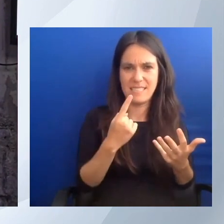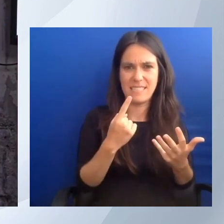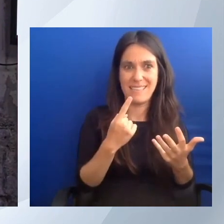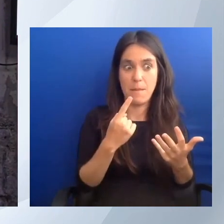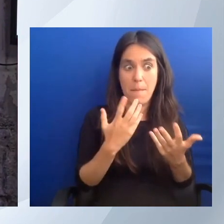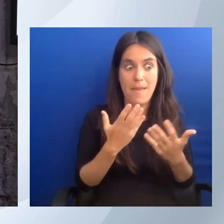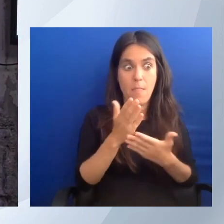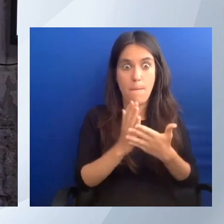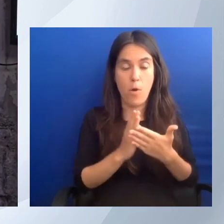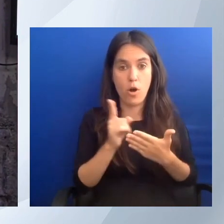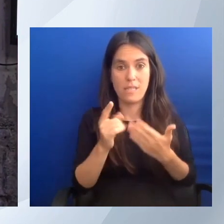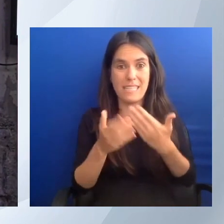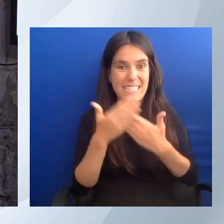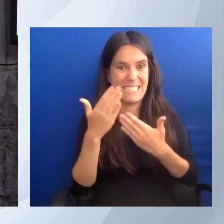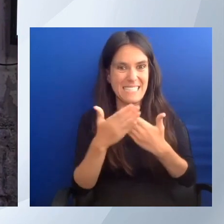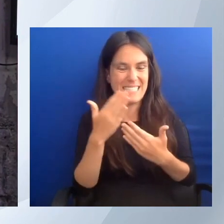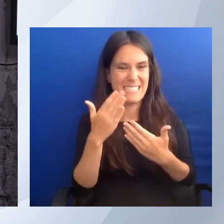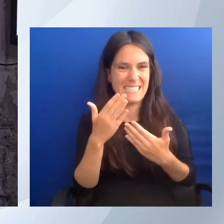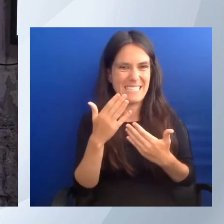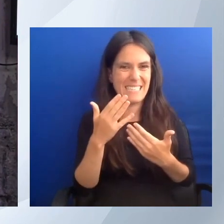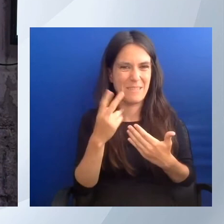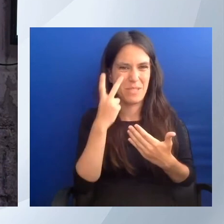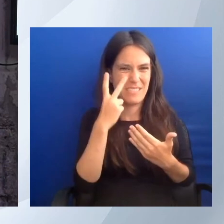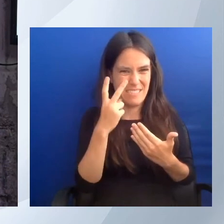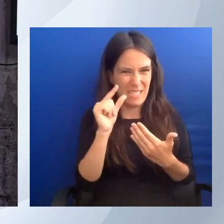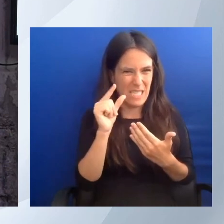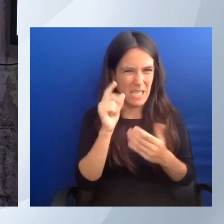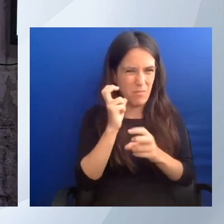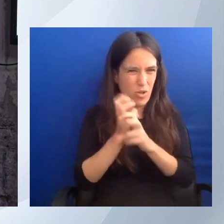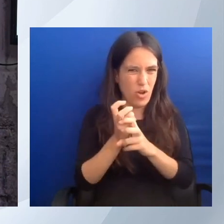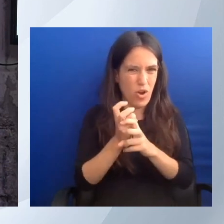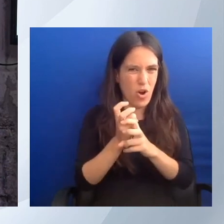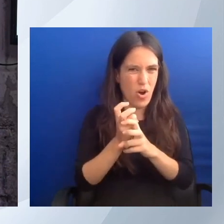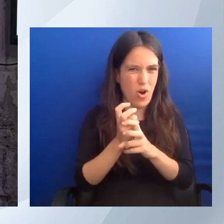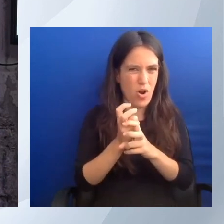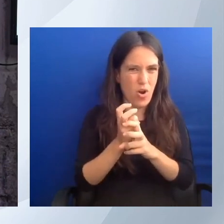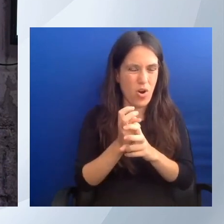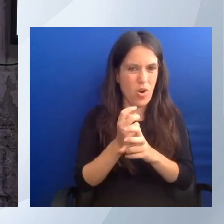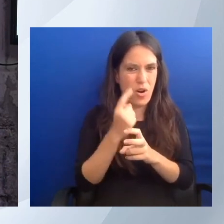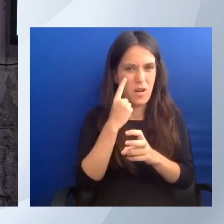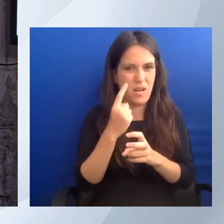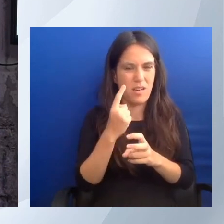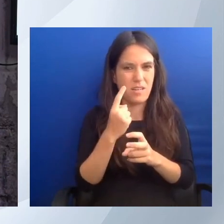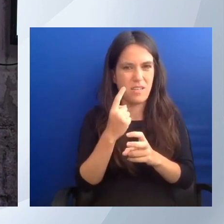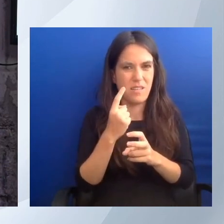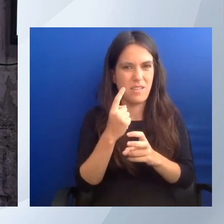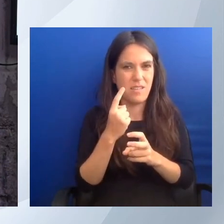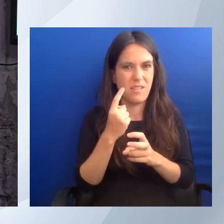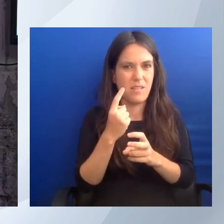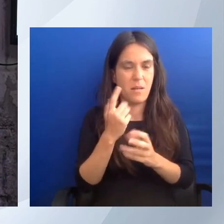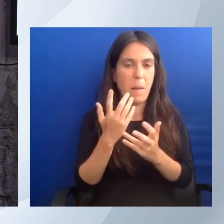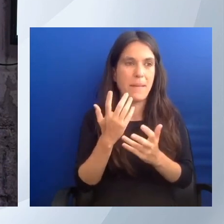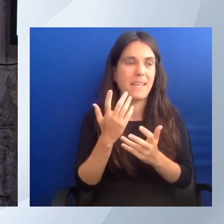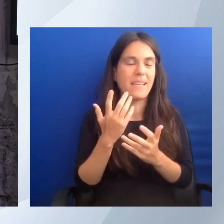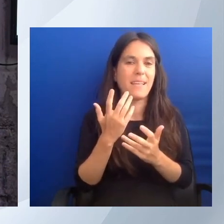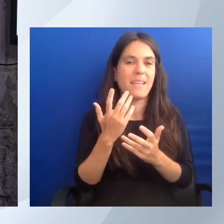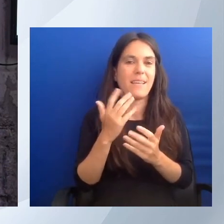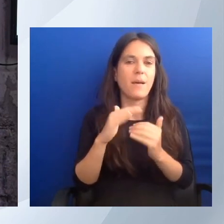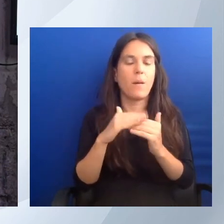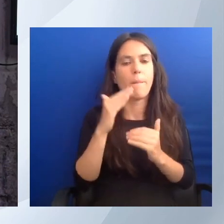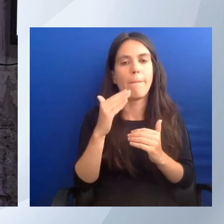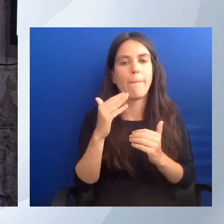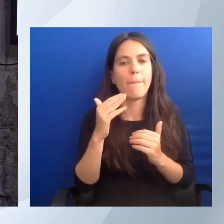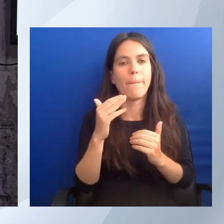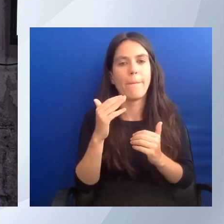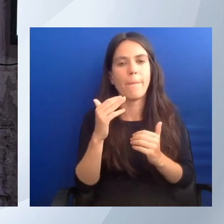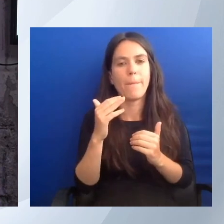but Markdown isn't really that hard, and Markdown can be stored in SharePoint as well. So maybe it's easier just to put your Markdown files in